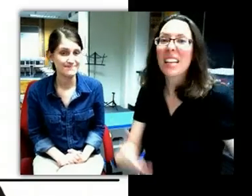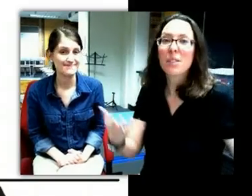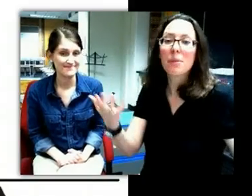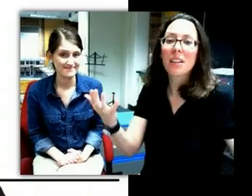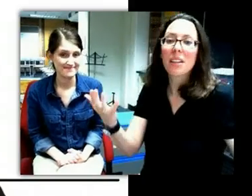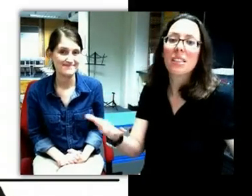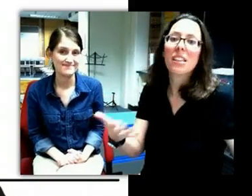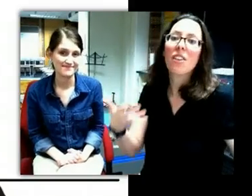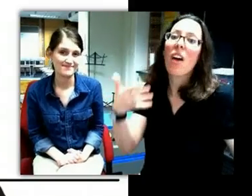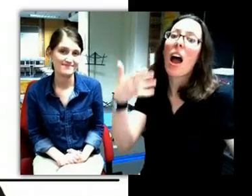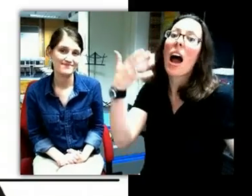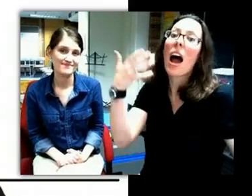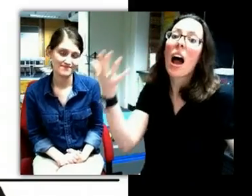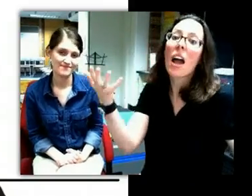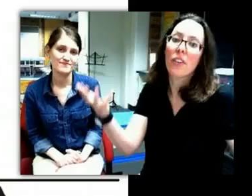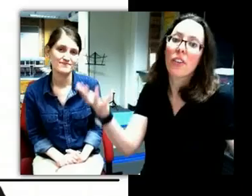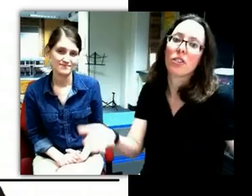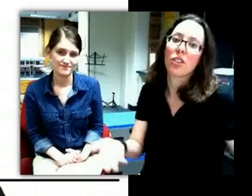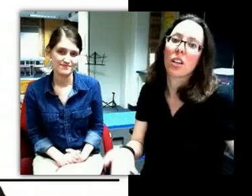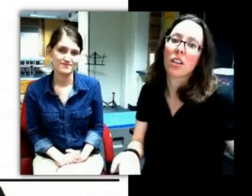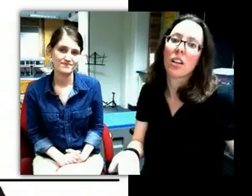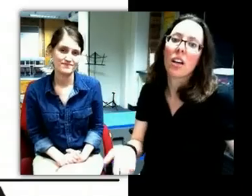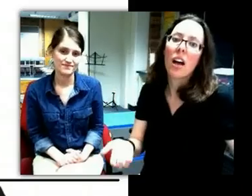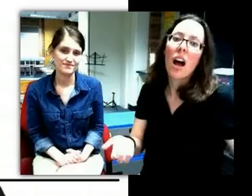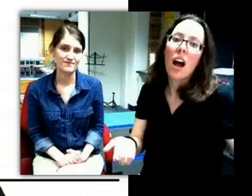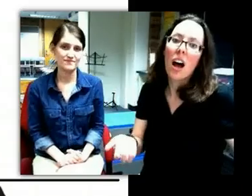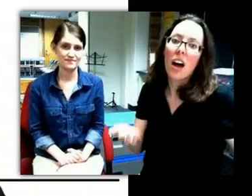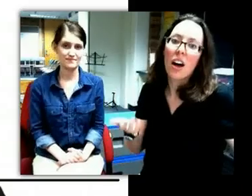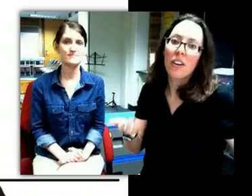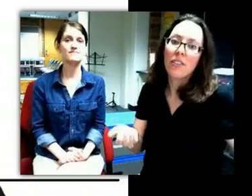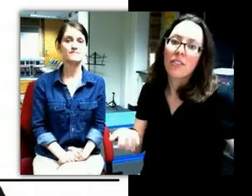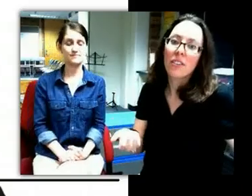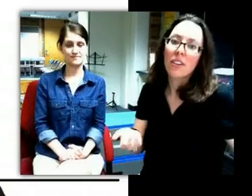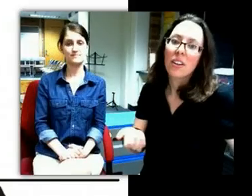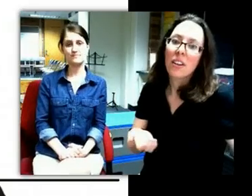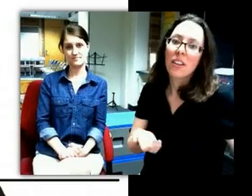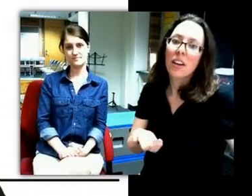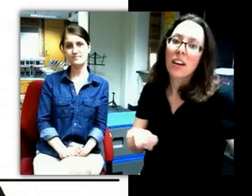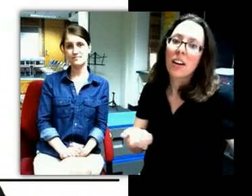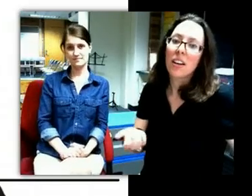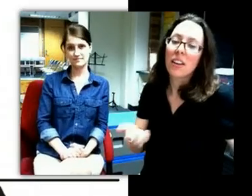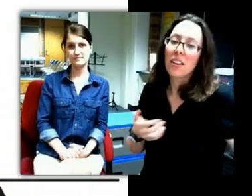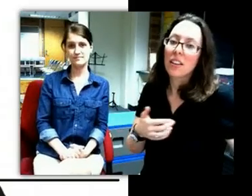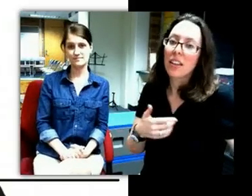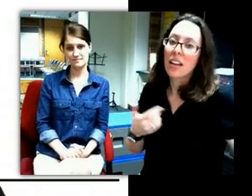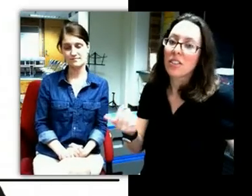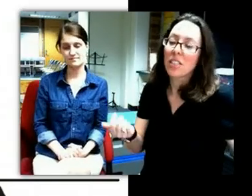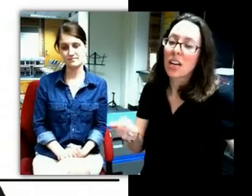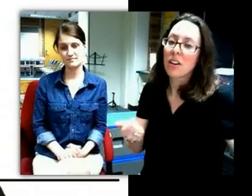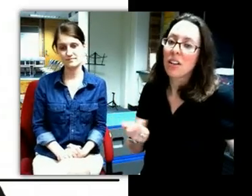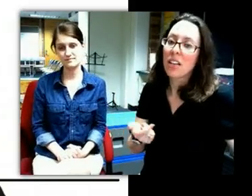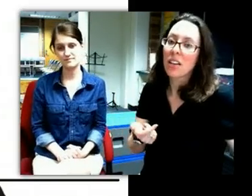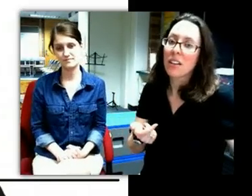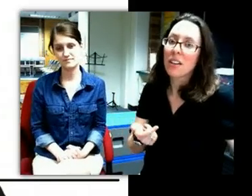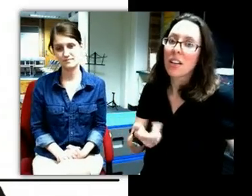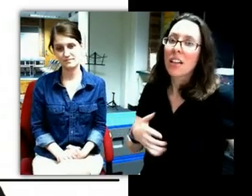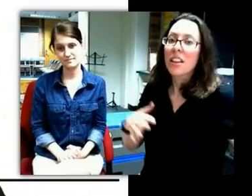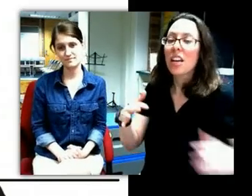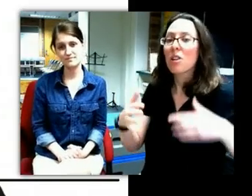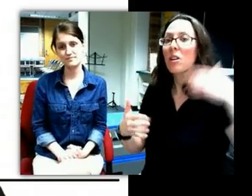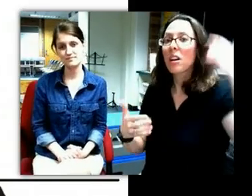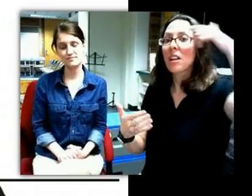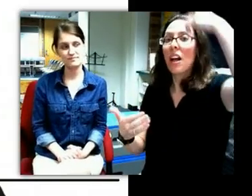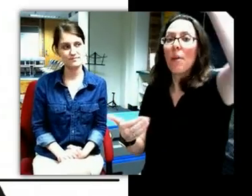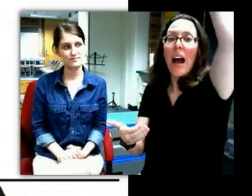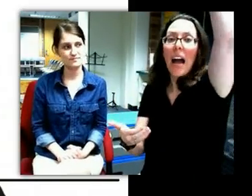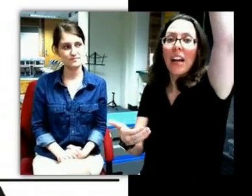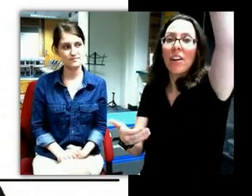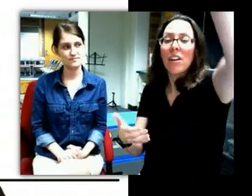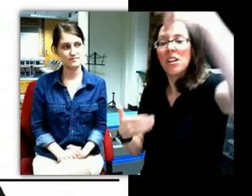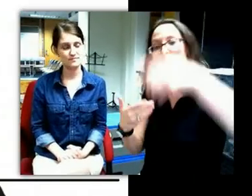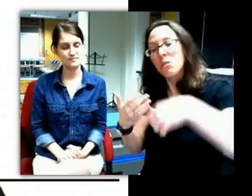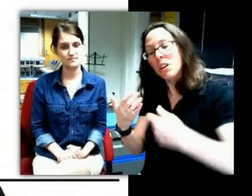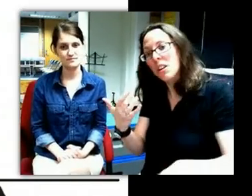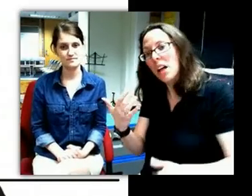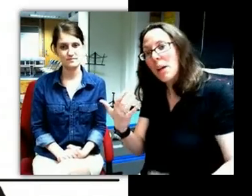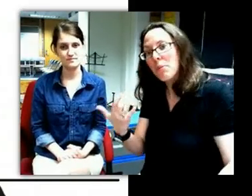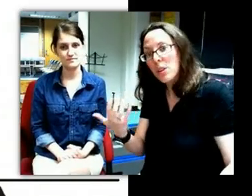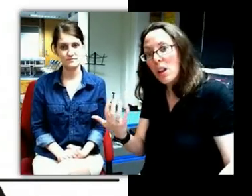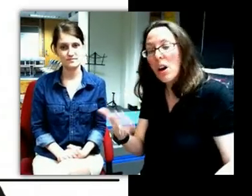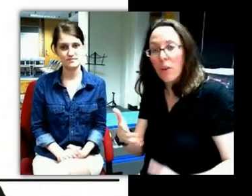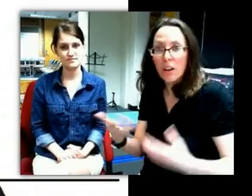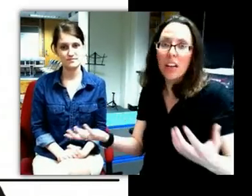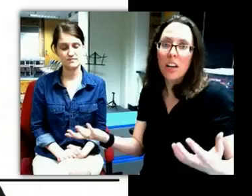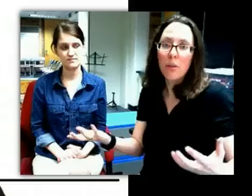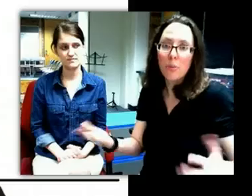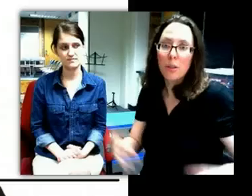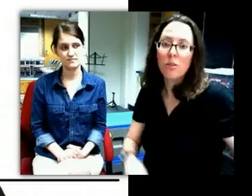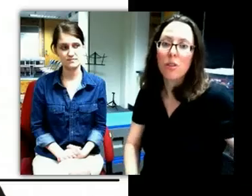to them. That's because they're the high version of the letters down here. Mm-hmm. That you can climb higher and you can